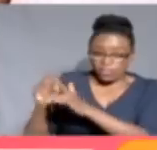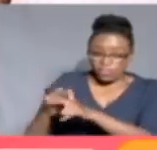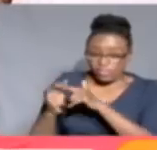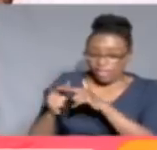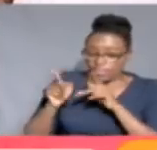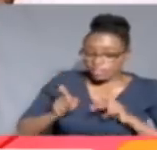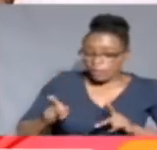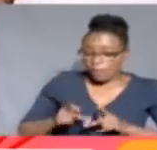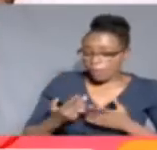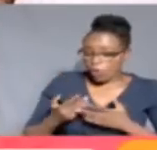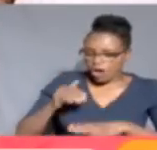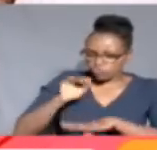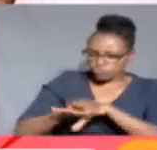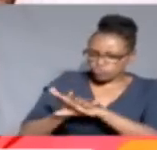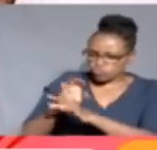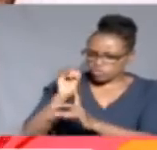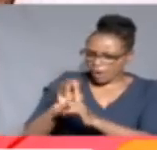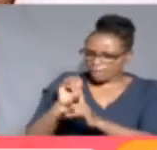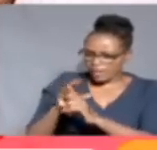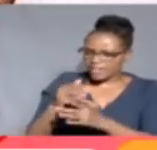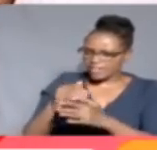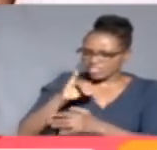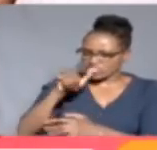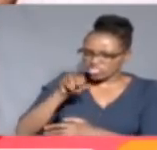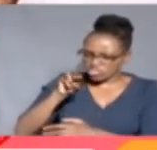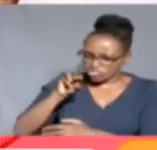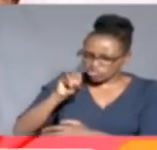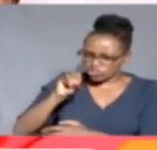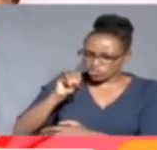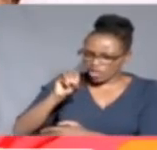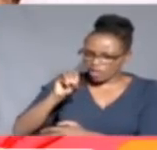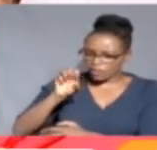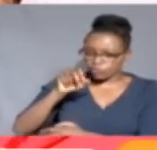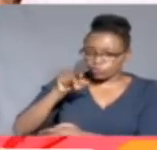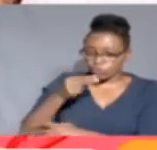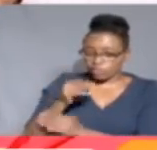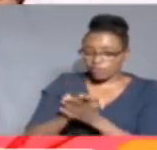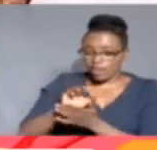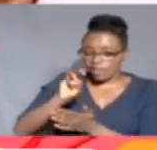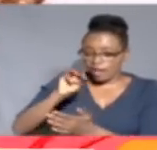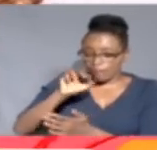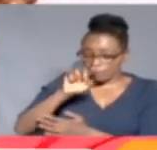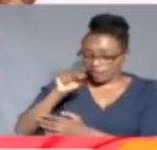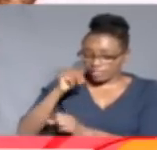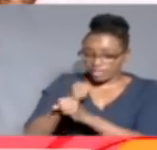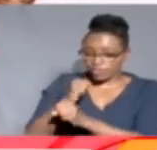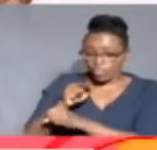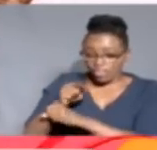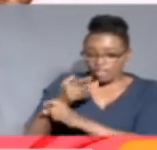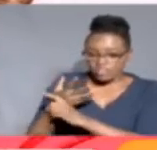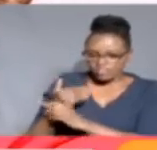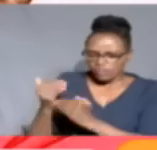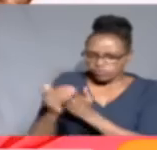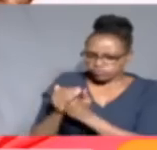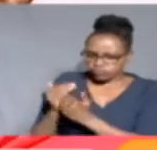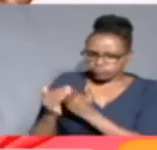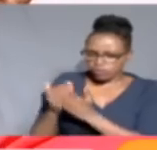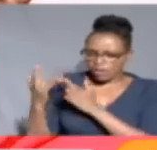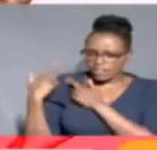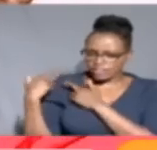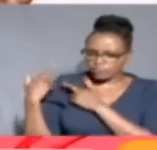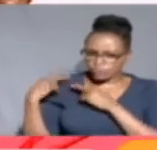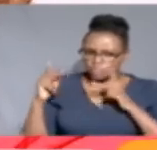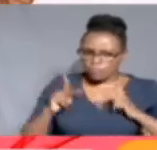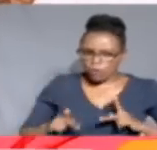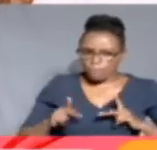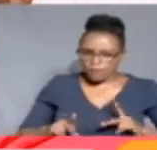kids are properly mentored, what Joseph and Nameless are doing, they're being brought into that, they're being nurtured into those responsible citizens. Right.